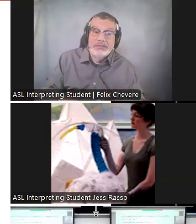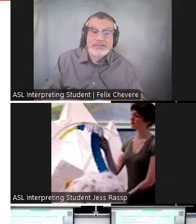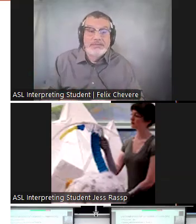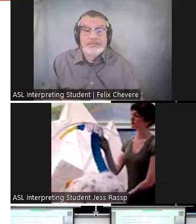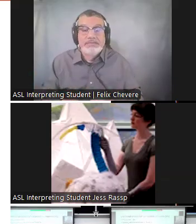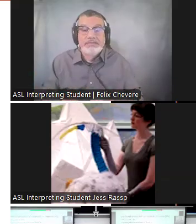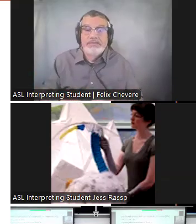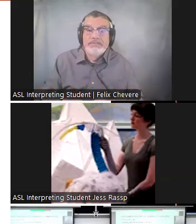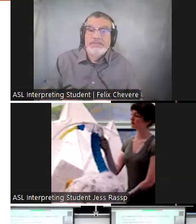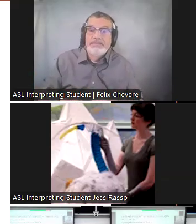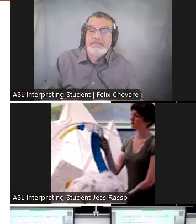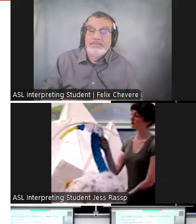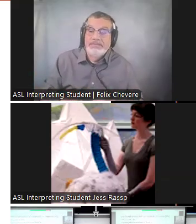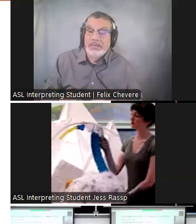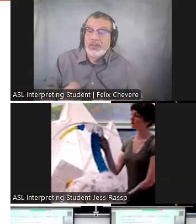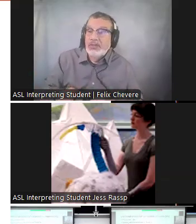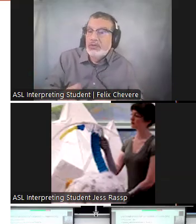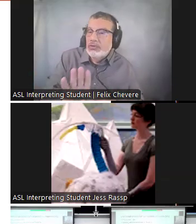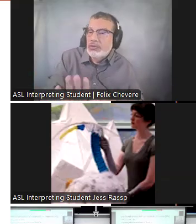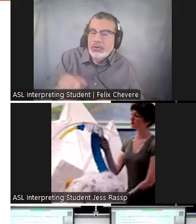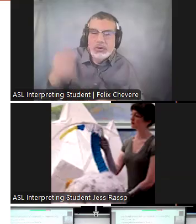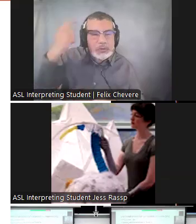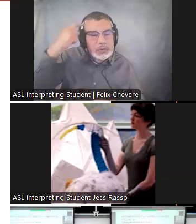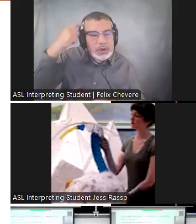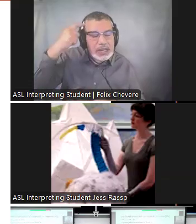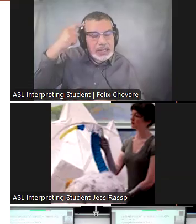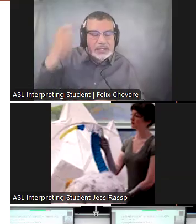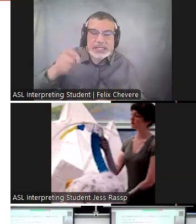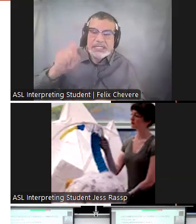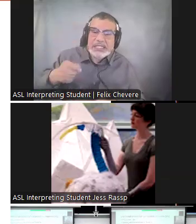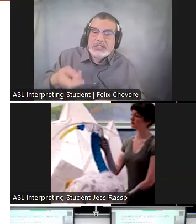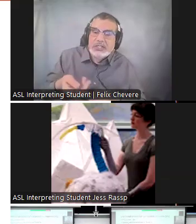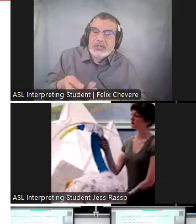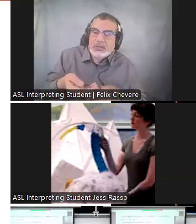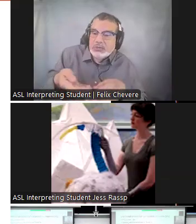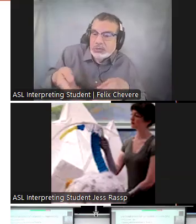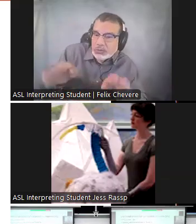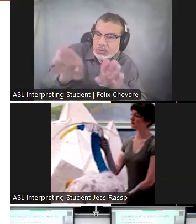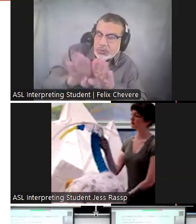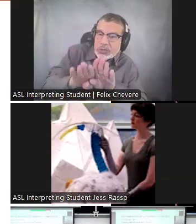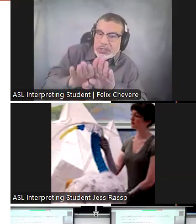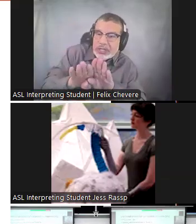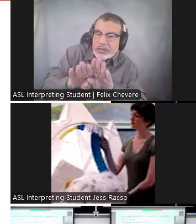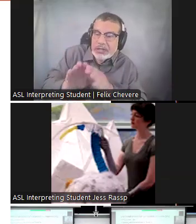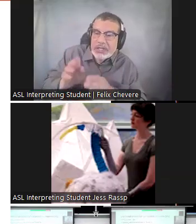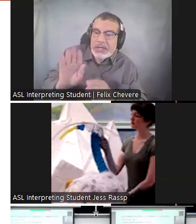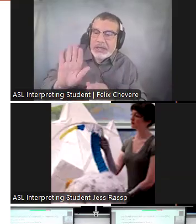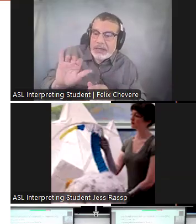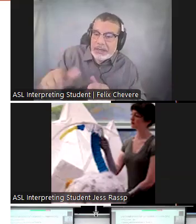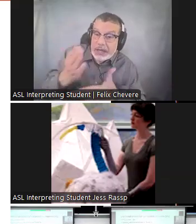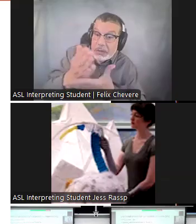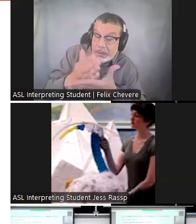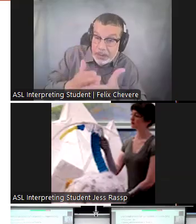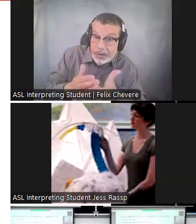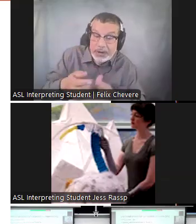is sent, your brain, you have to shut down parts of that signal, right? As it moves down that neuron.